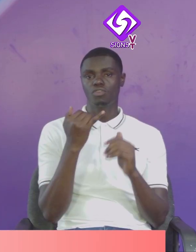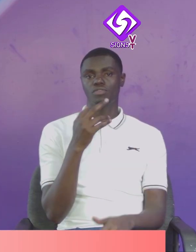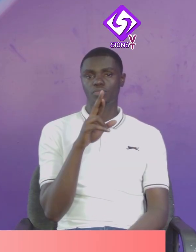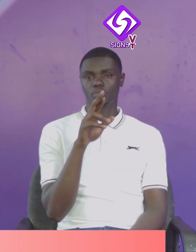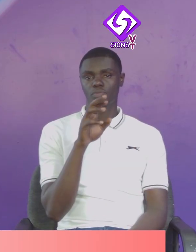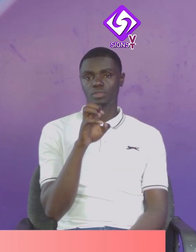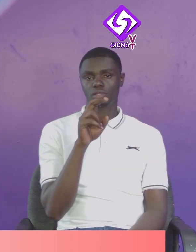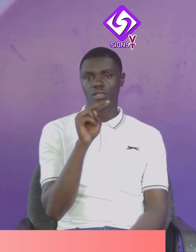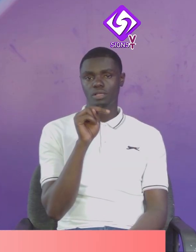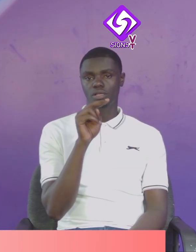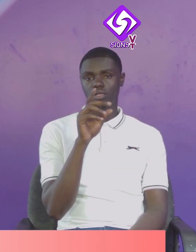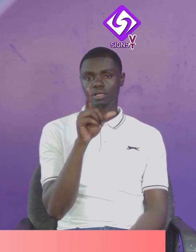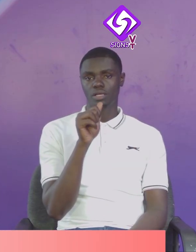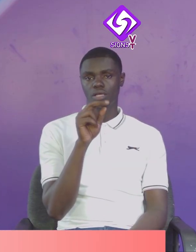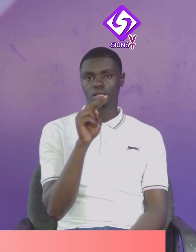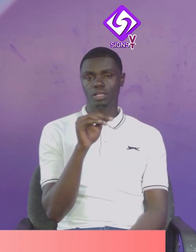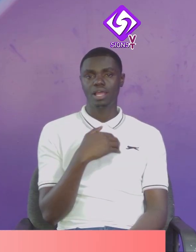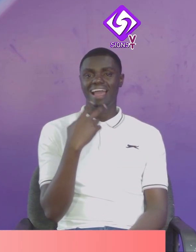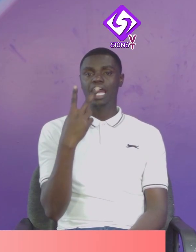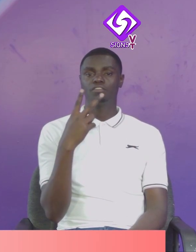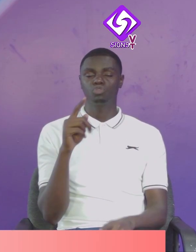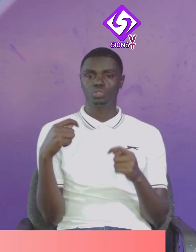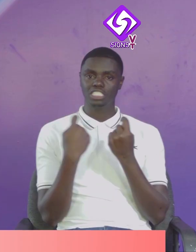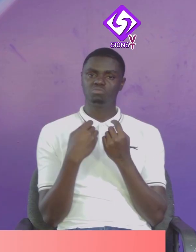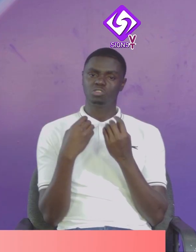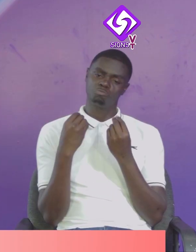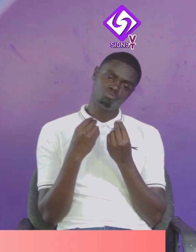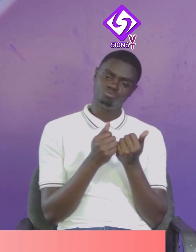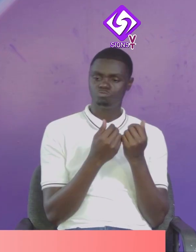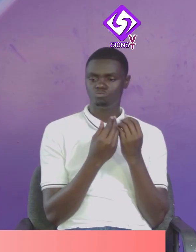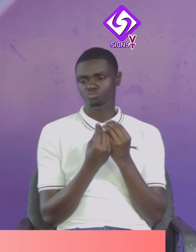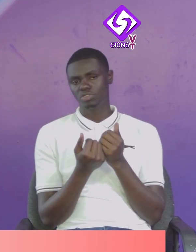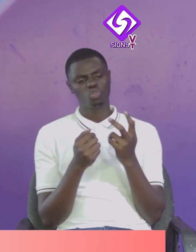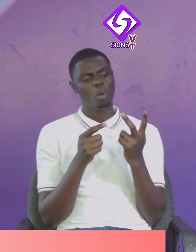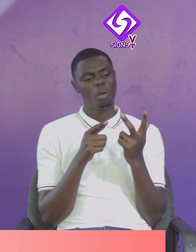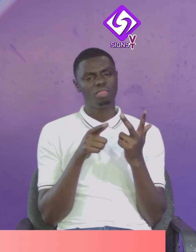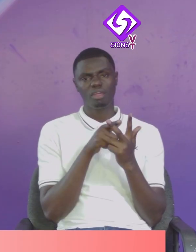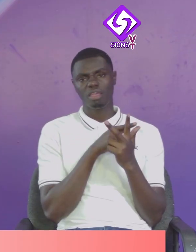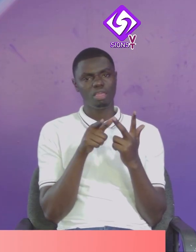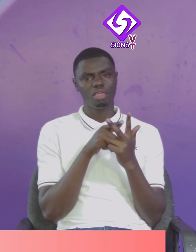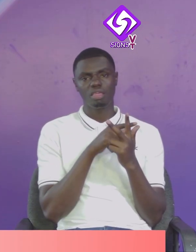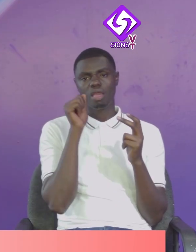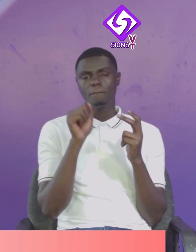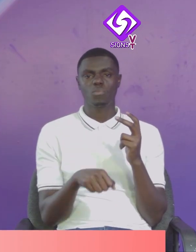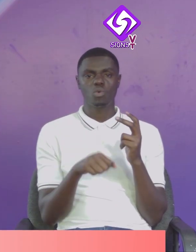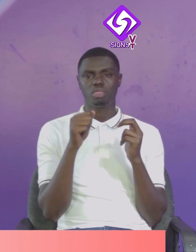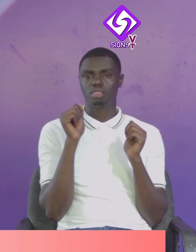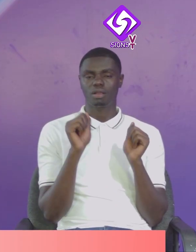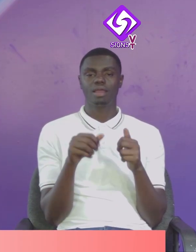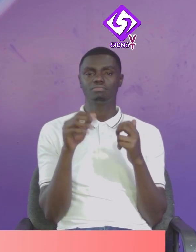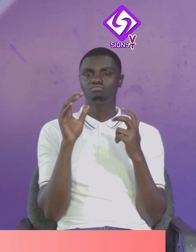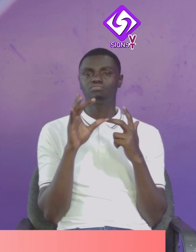still two teams that can go either way for the two sides, and they can of course go ahead and